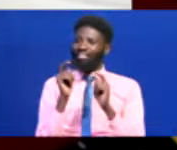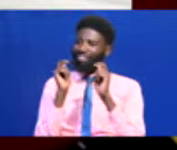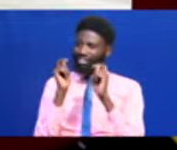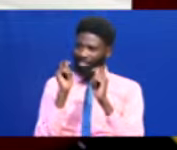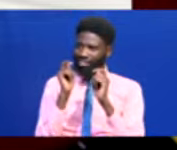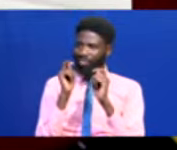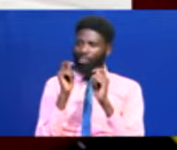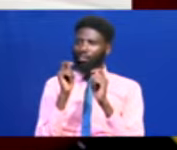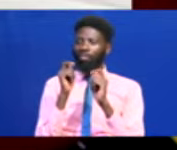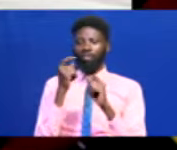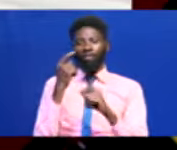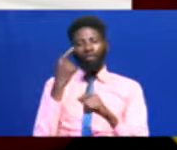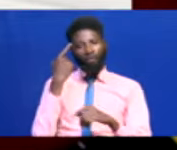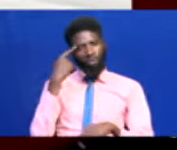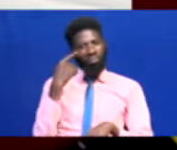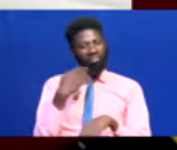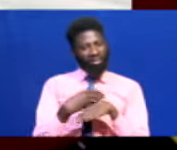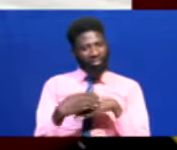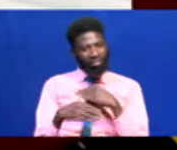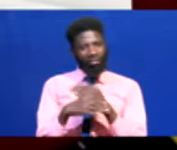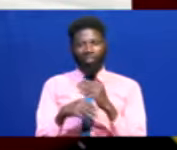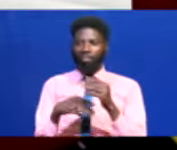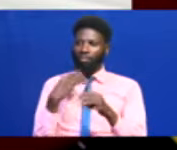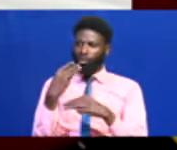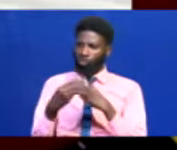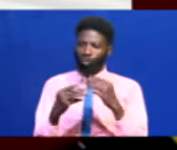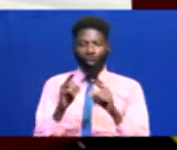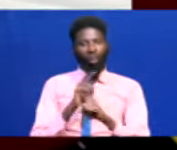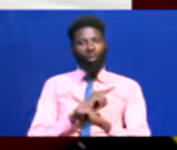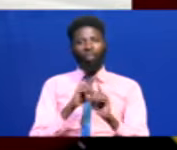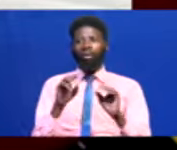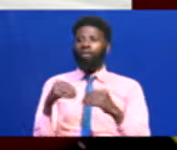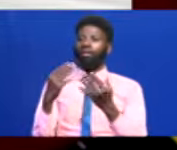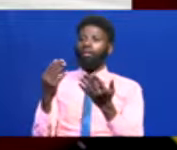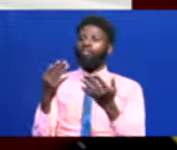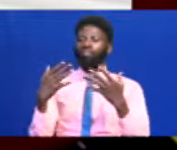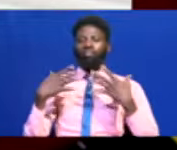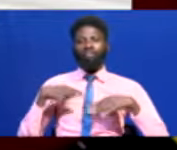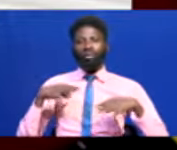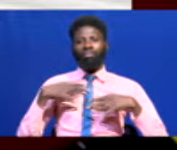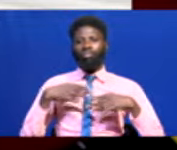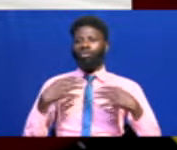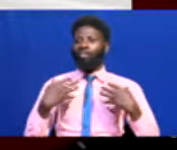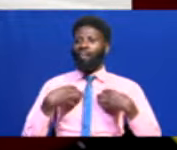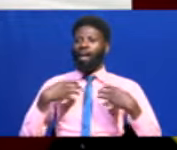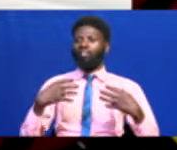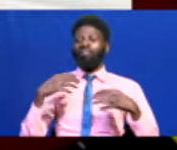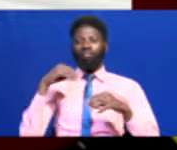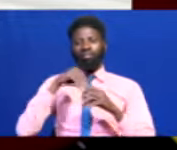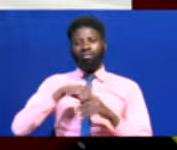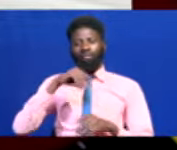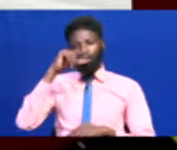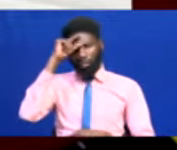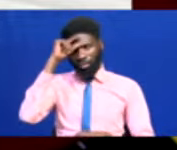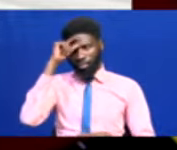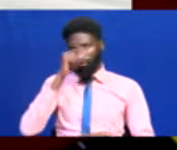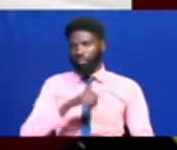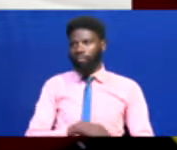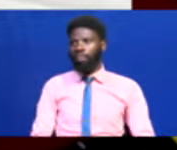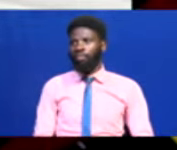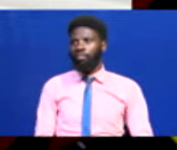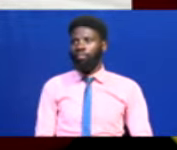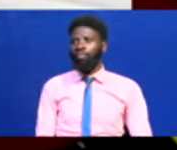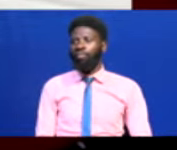for construction tender materials are not given to the tall people in government? The houses?